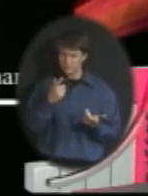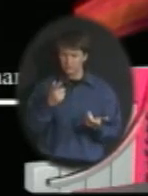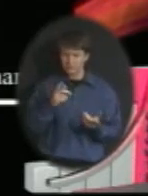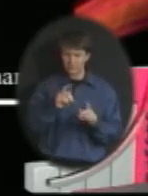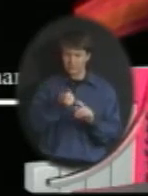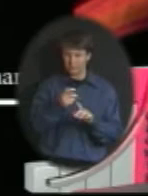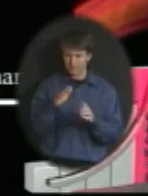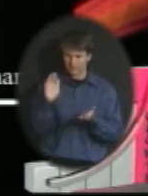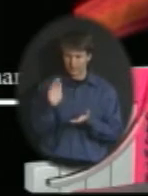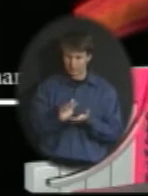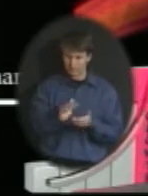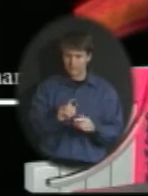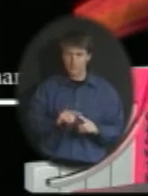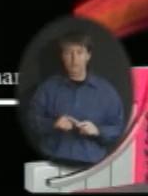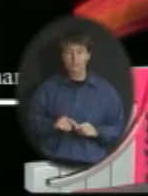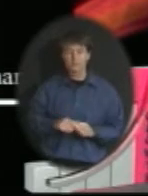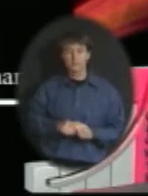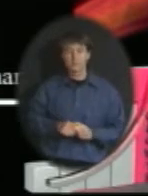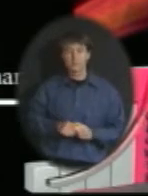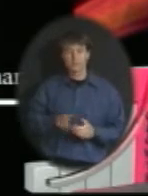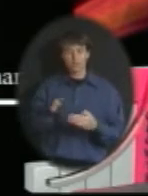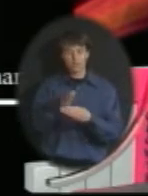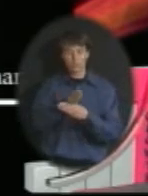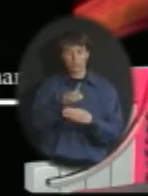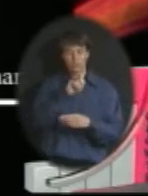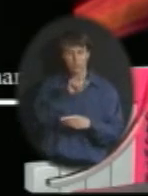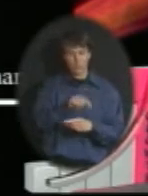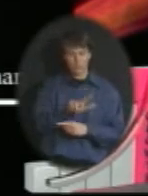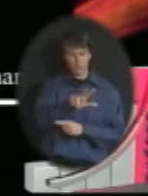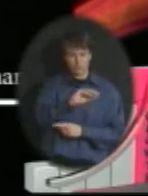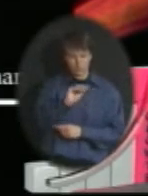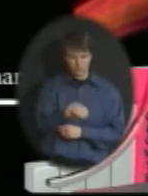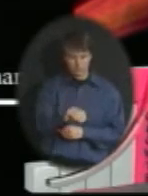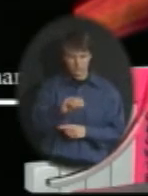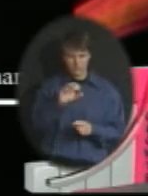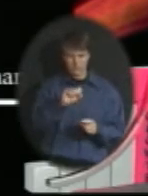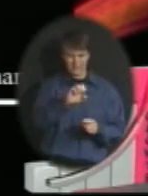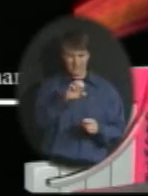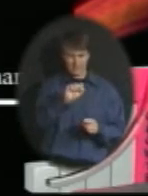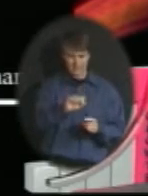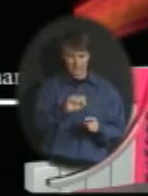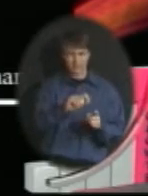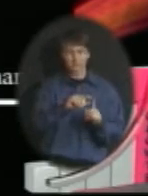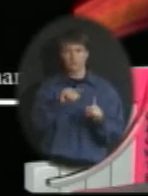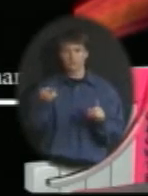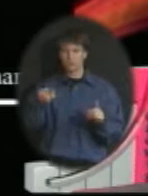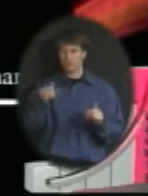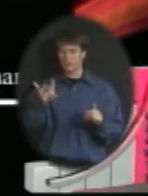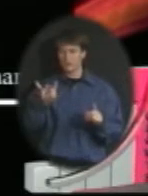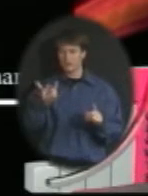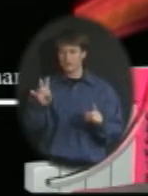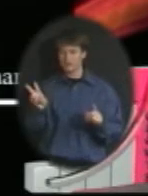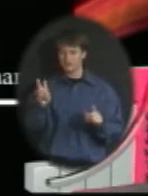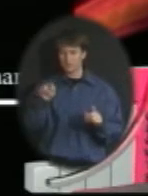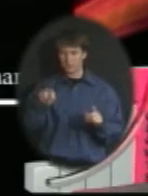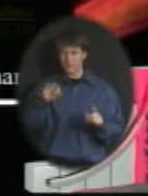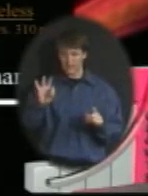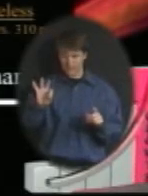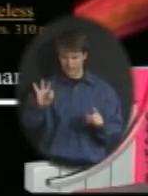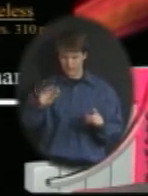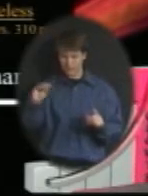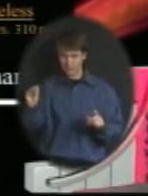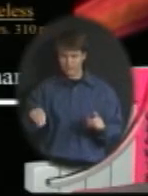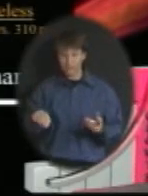We range from a school of 1.3% SES to a school of 86.9.